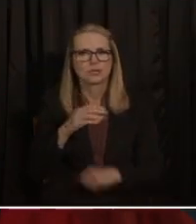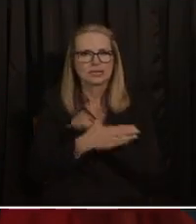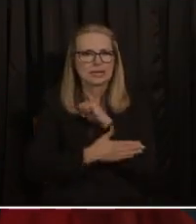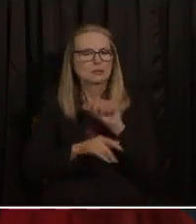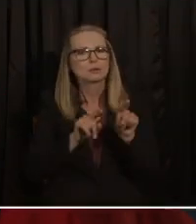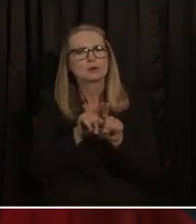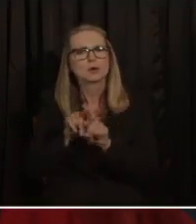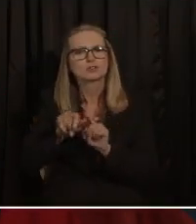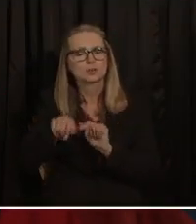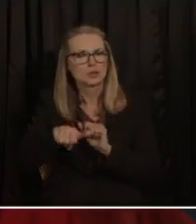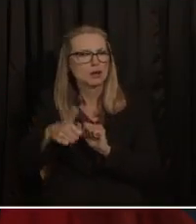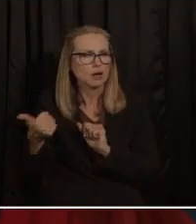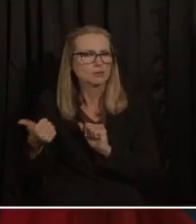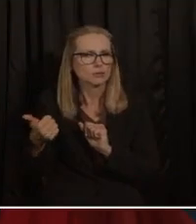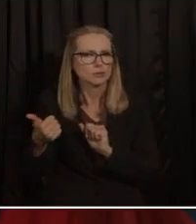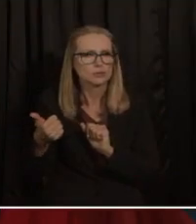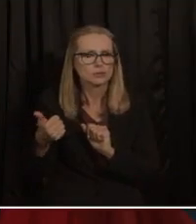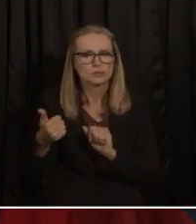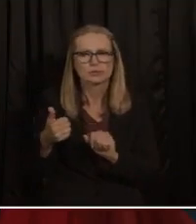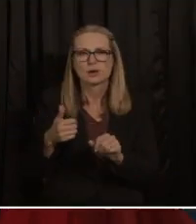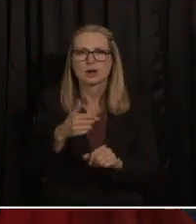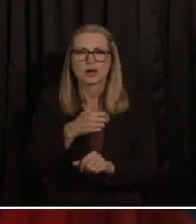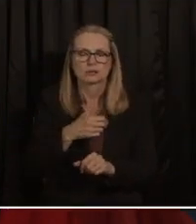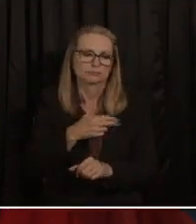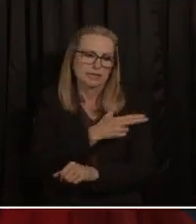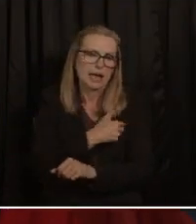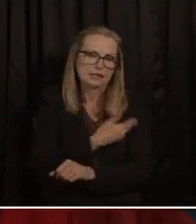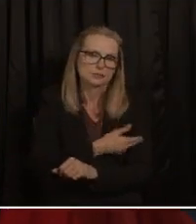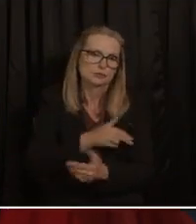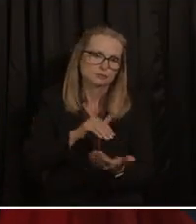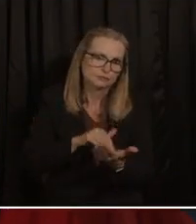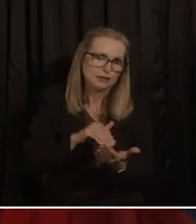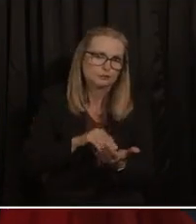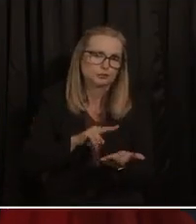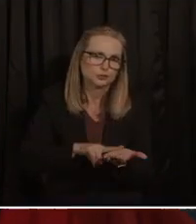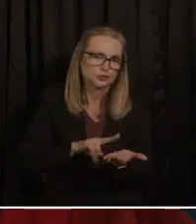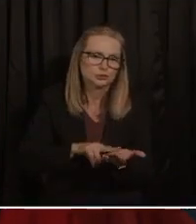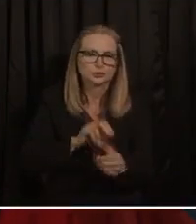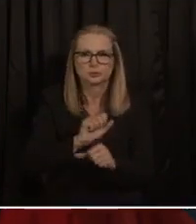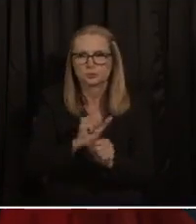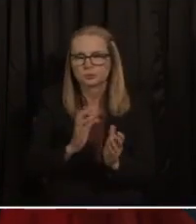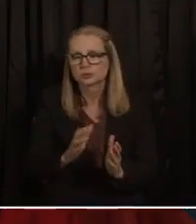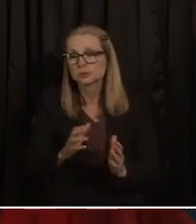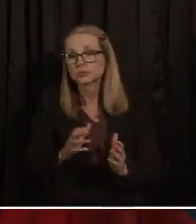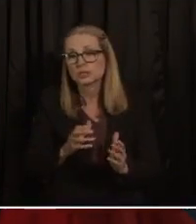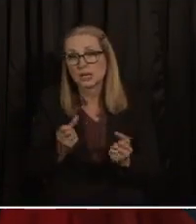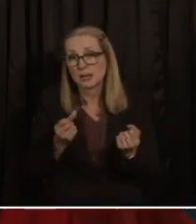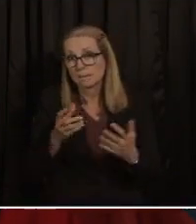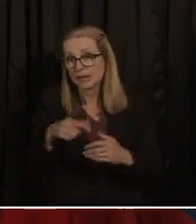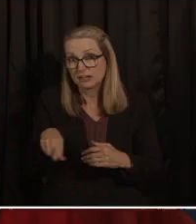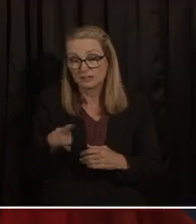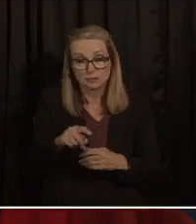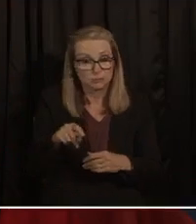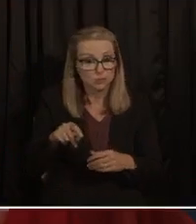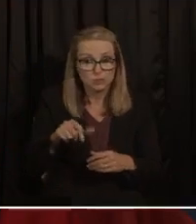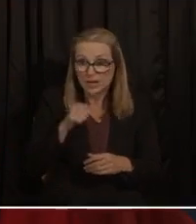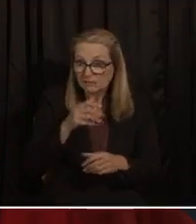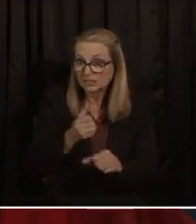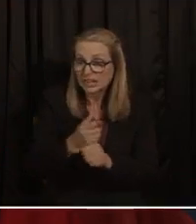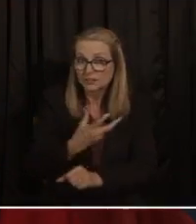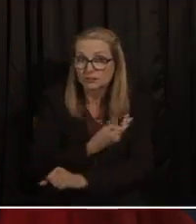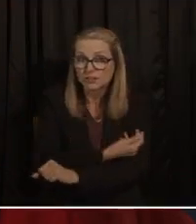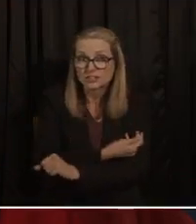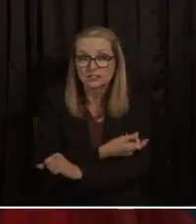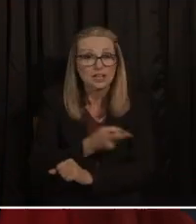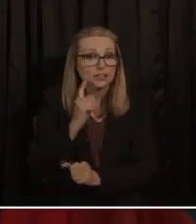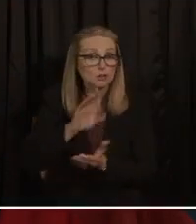state that they are very relieved that the handful of their colleagues who haven't yet been vaccinated will either be gone and remove that threat